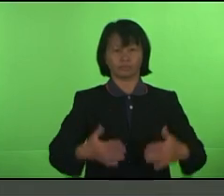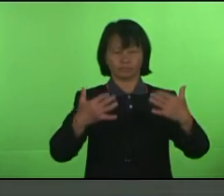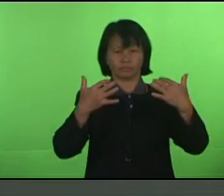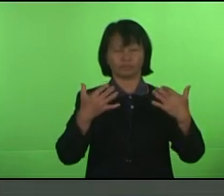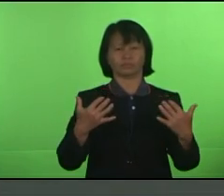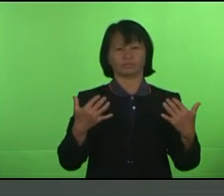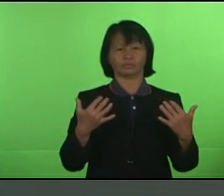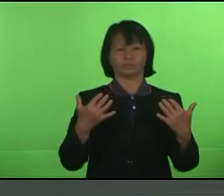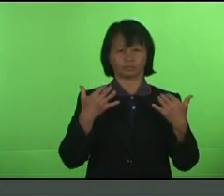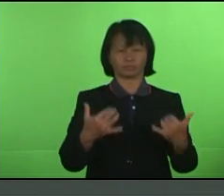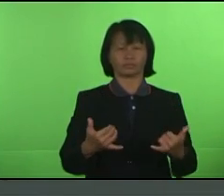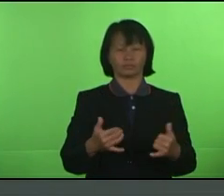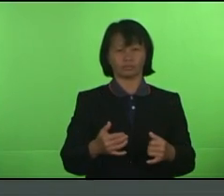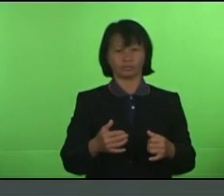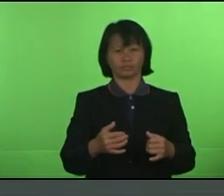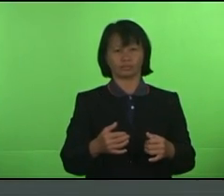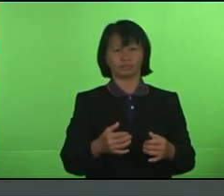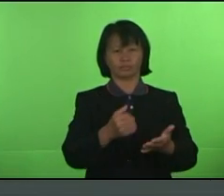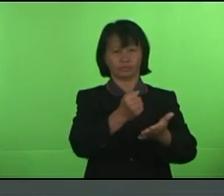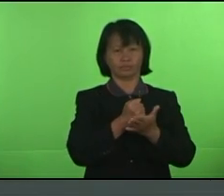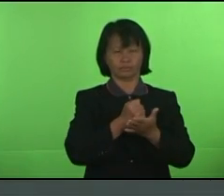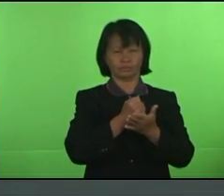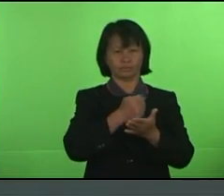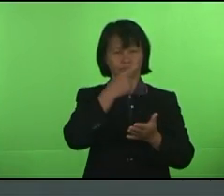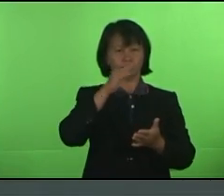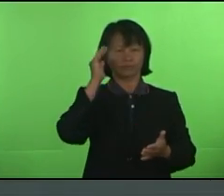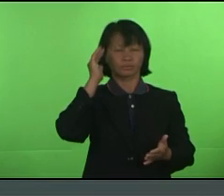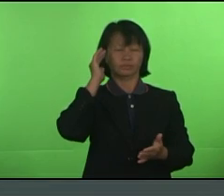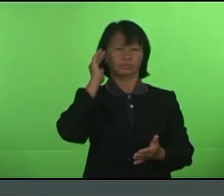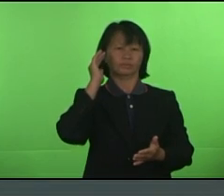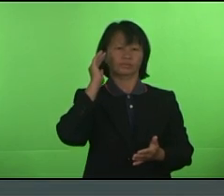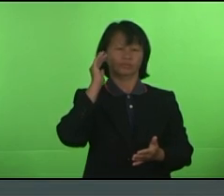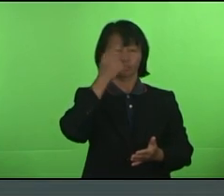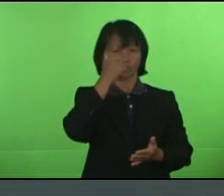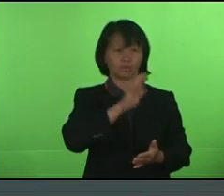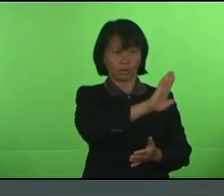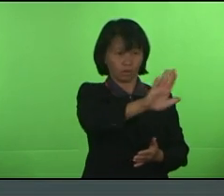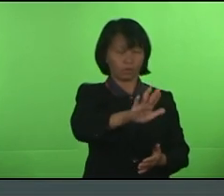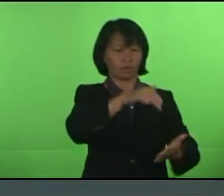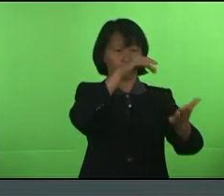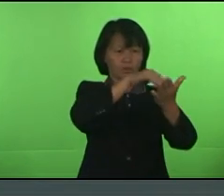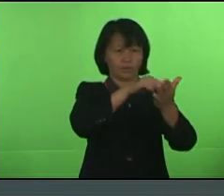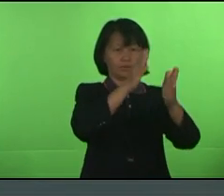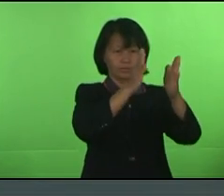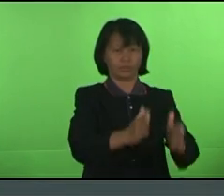you. Next way also to help, next thing you need to know is, because we are students,